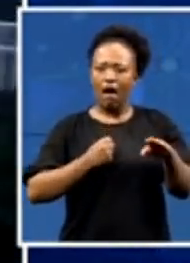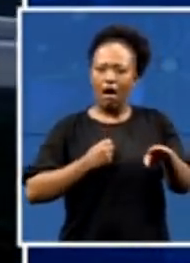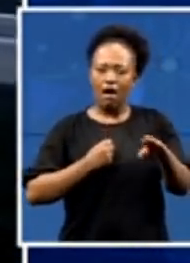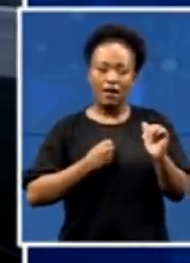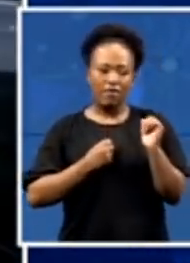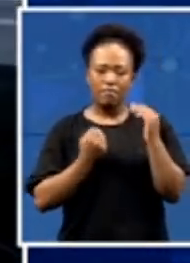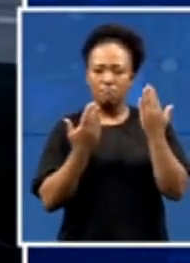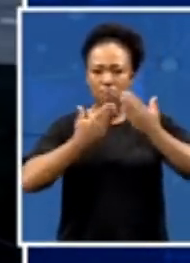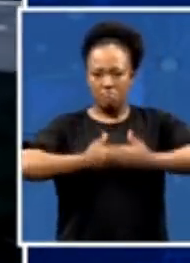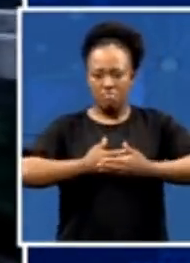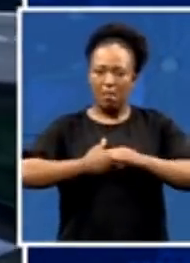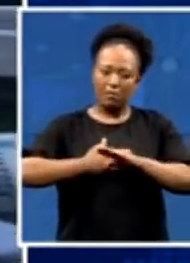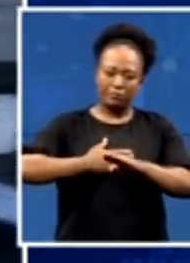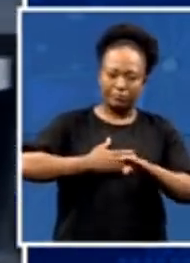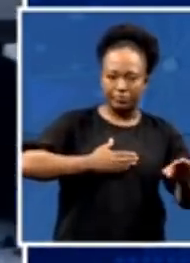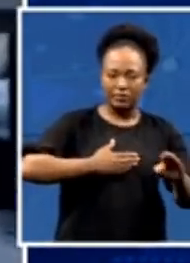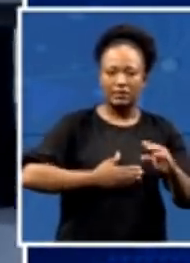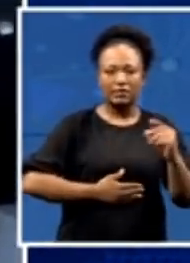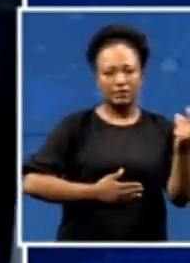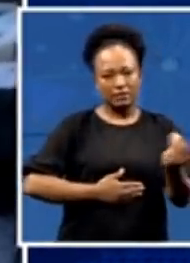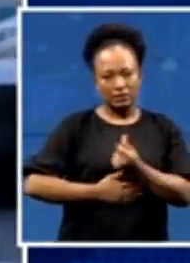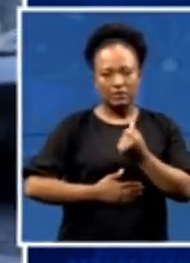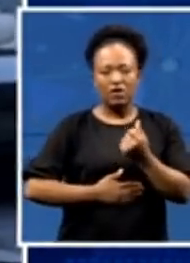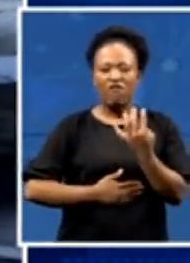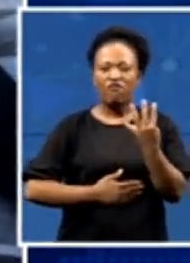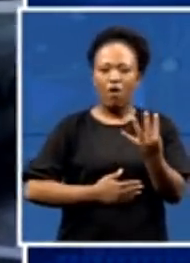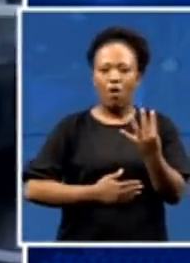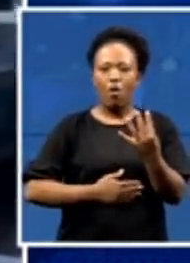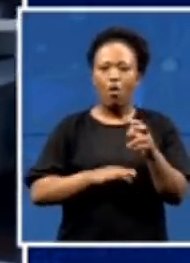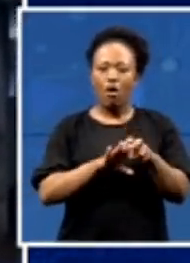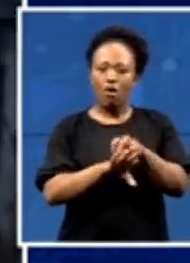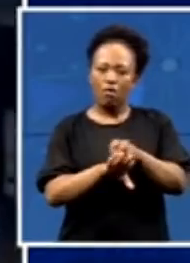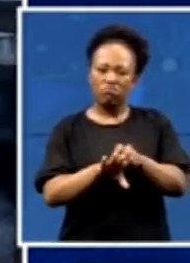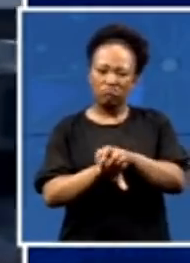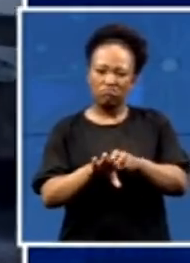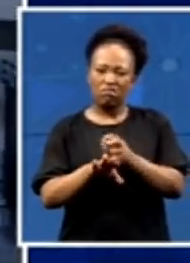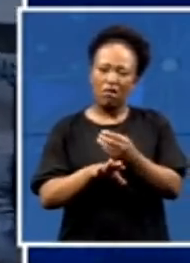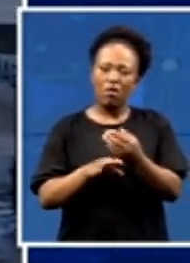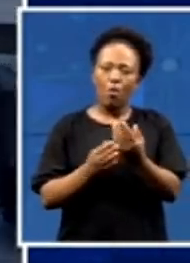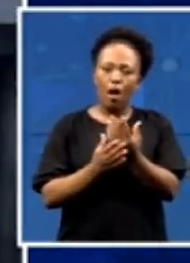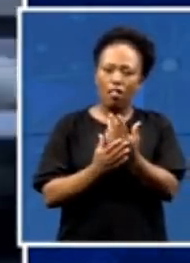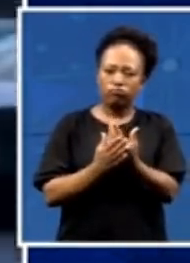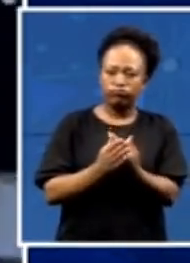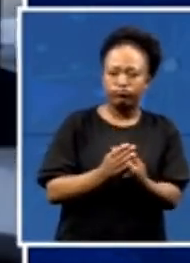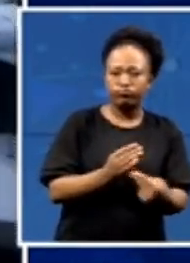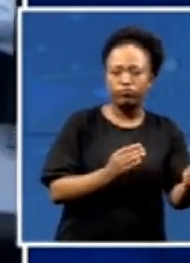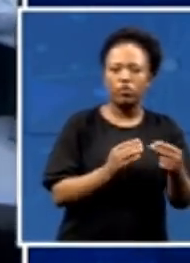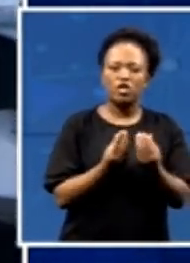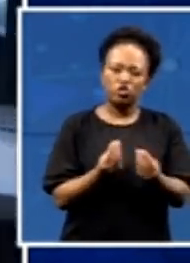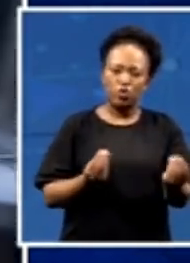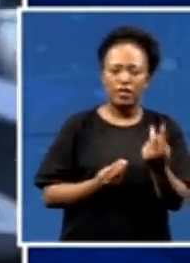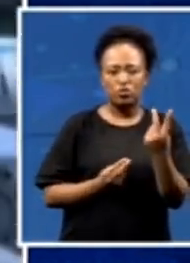unfortunately, its 4 occupants were taken with it, including 2 children. One of the vehicle's occupants has been